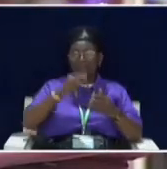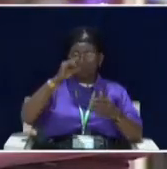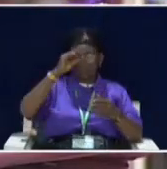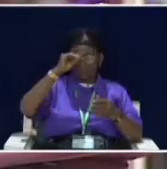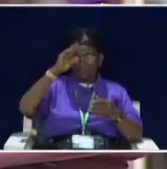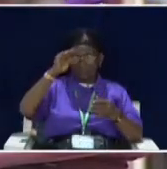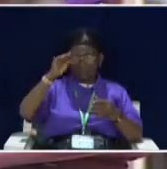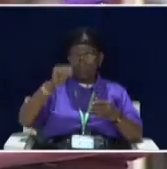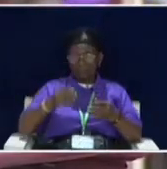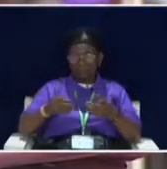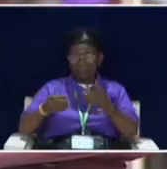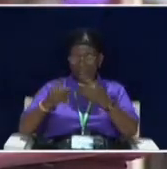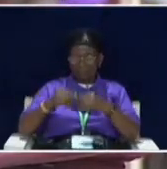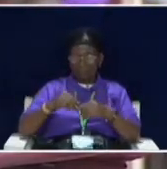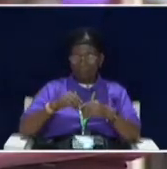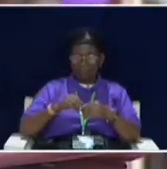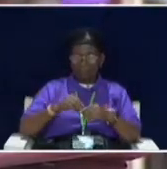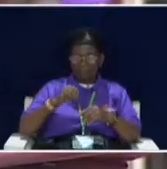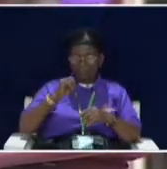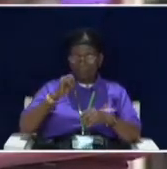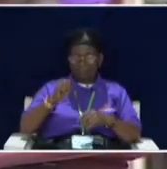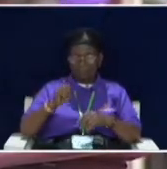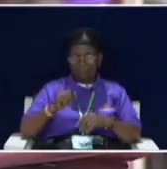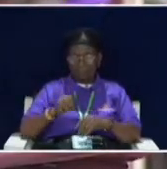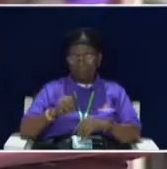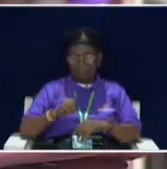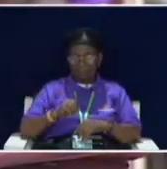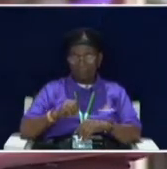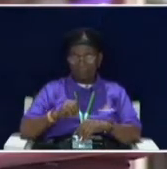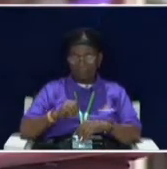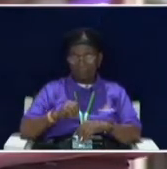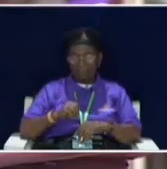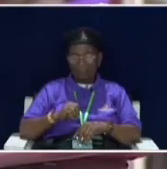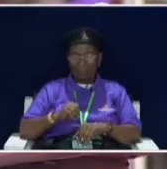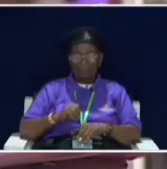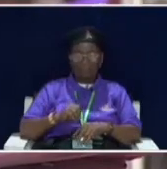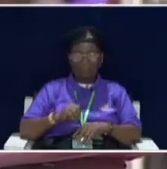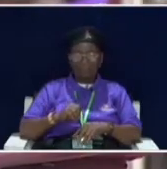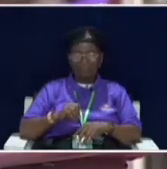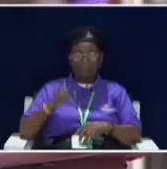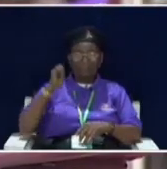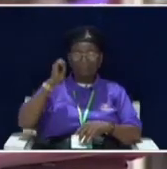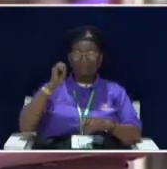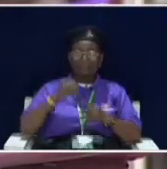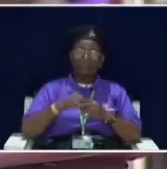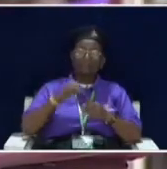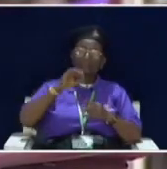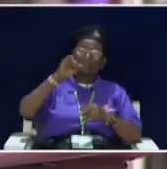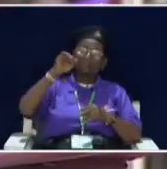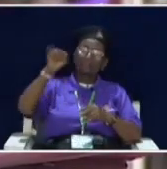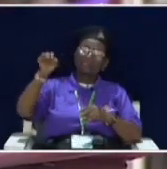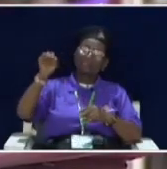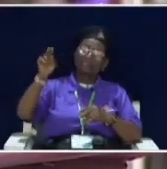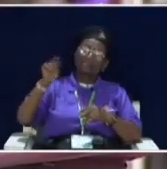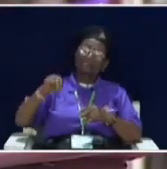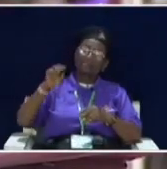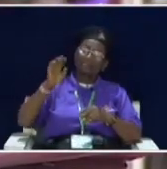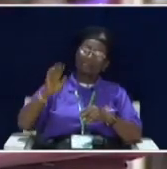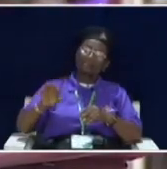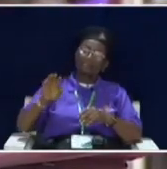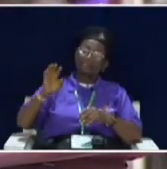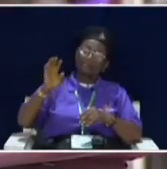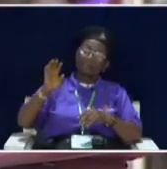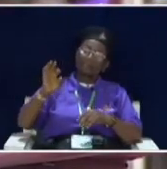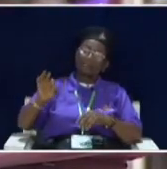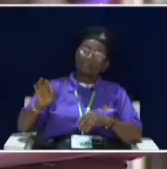Won gbe wole ni supe sare lo fi rin jade. In John chapter 9. Ninu we Johanu ori kesan. Verse